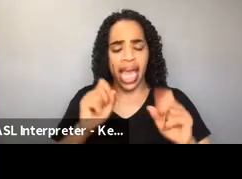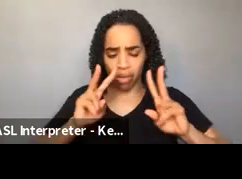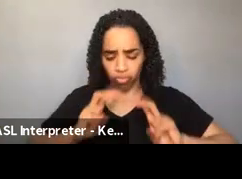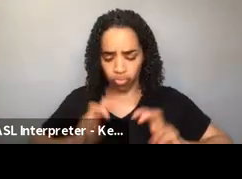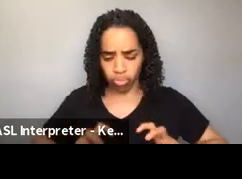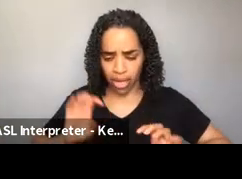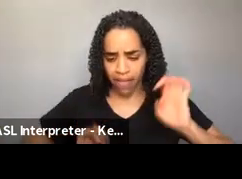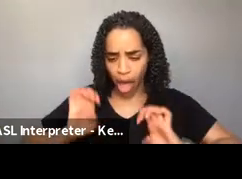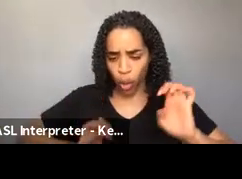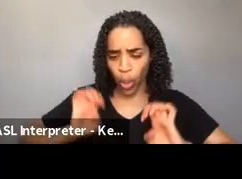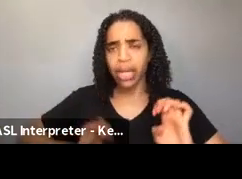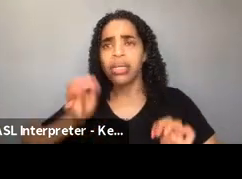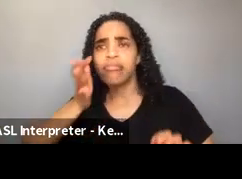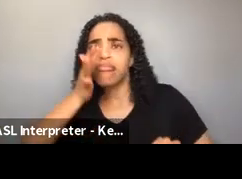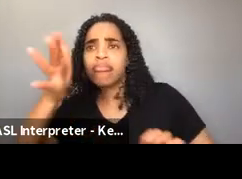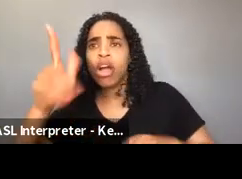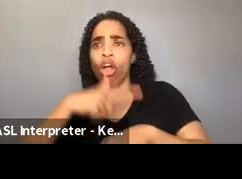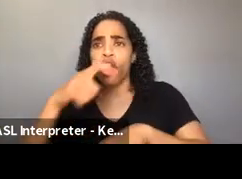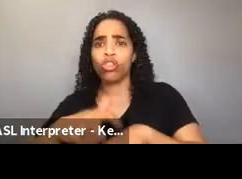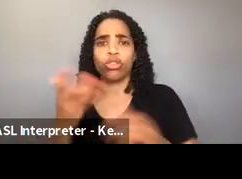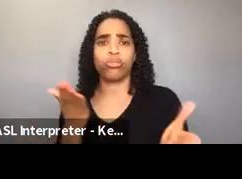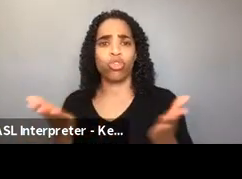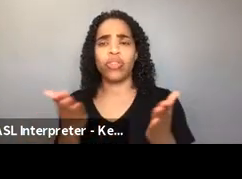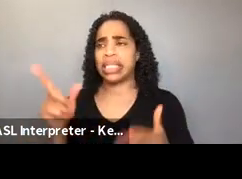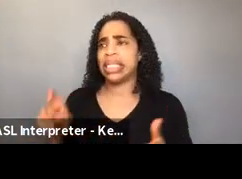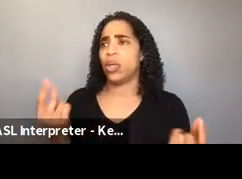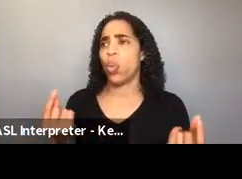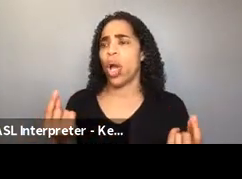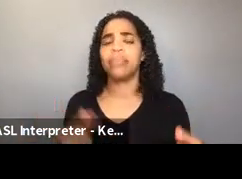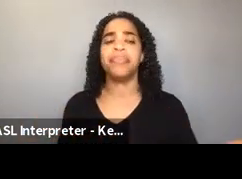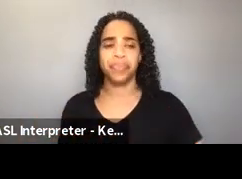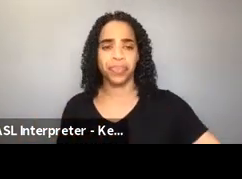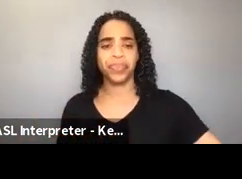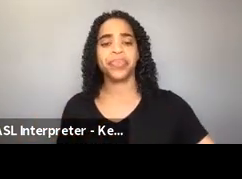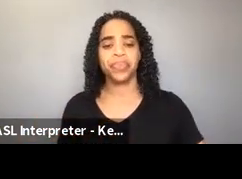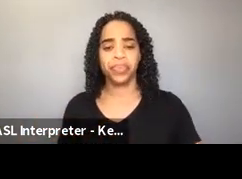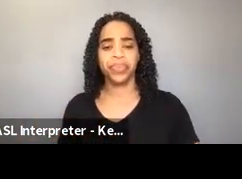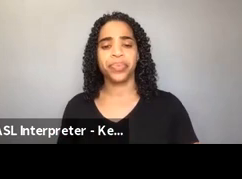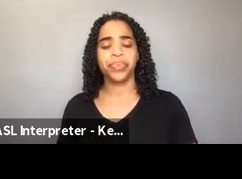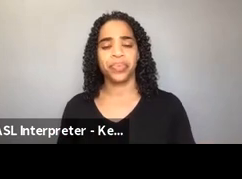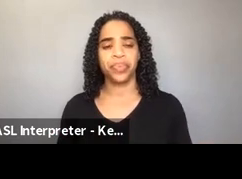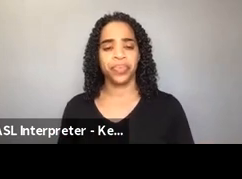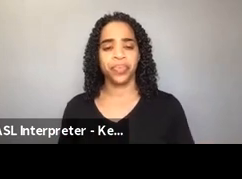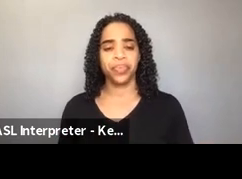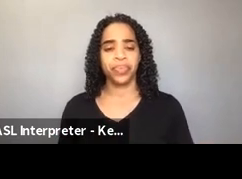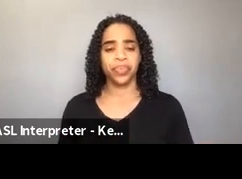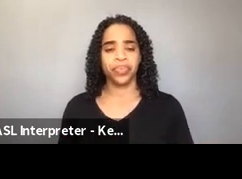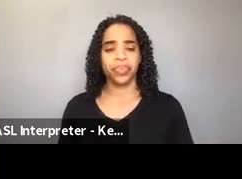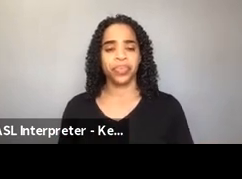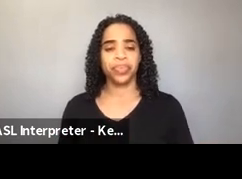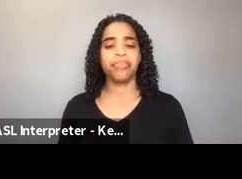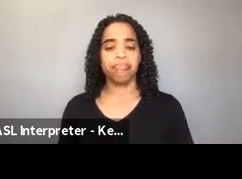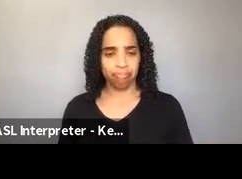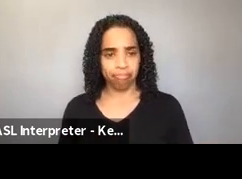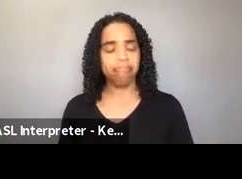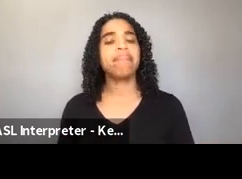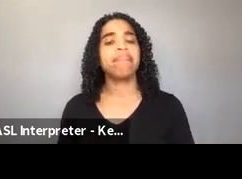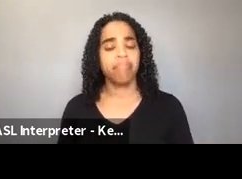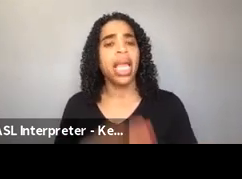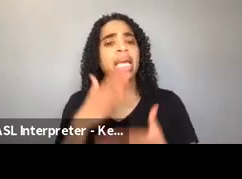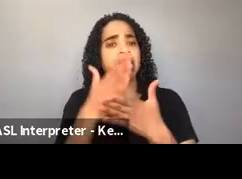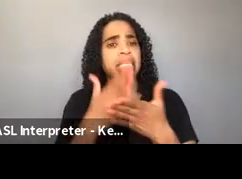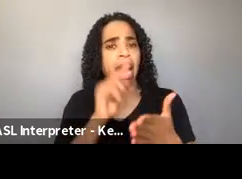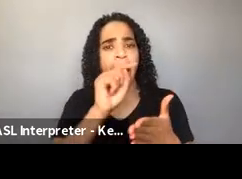their long-term services and support options. It is designated for individuals who have little knowledge about